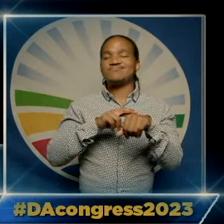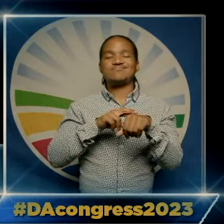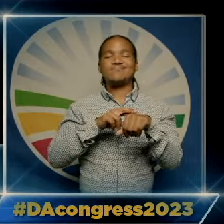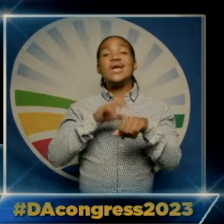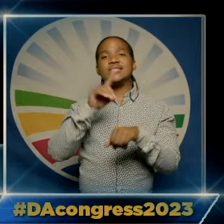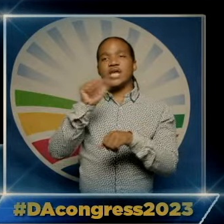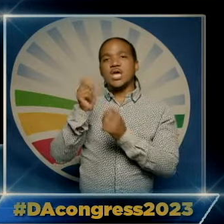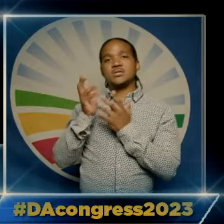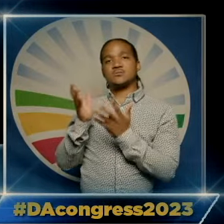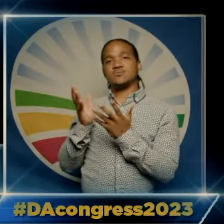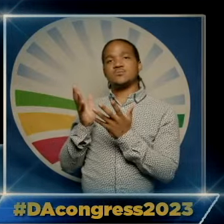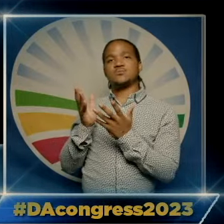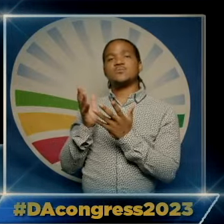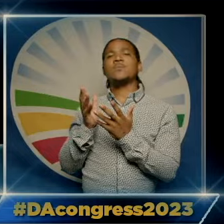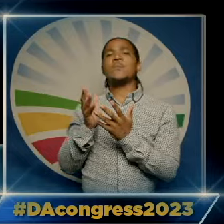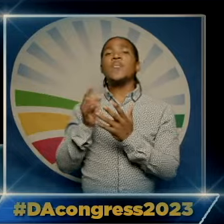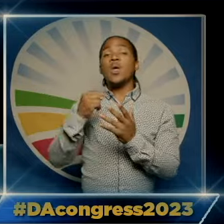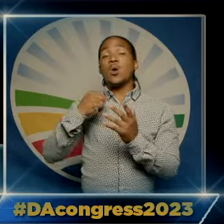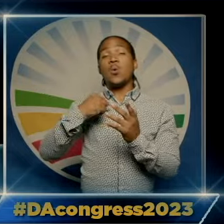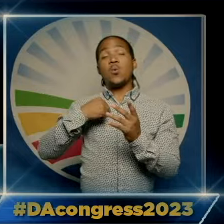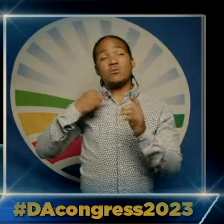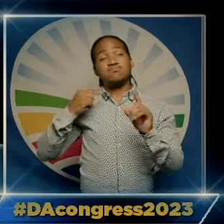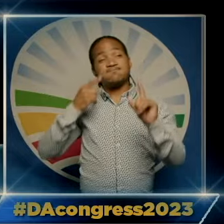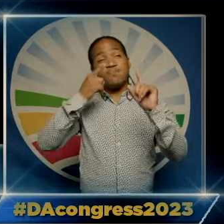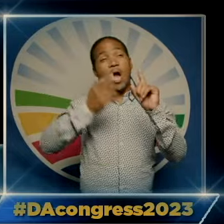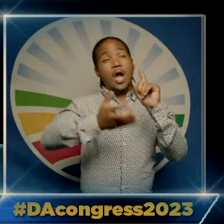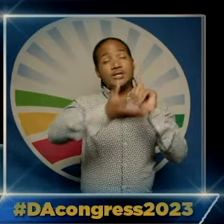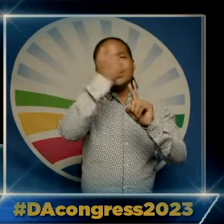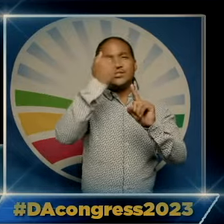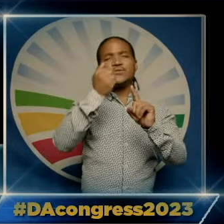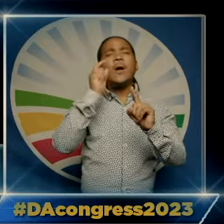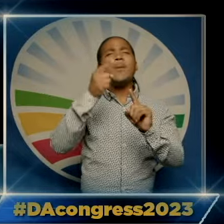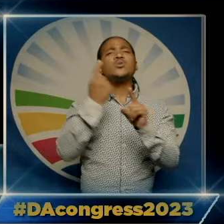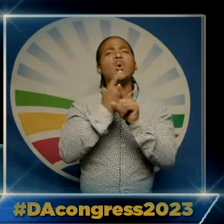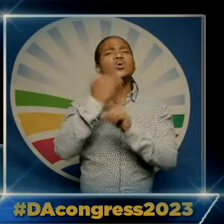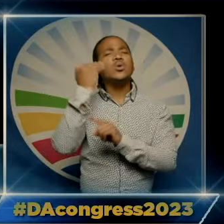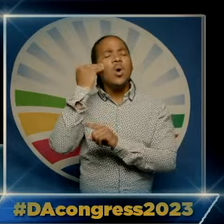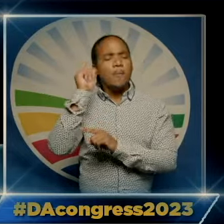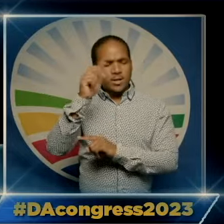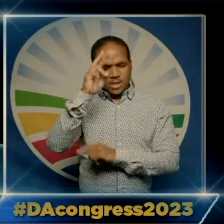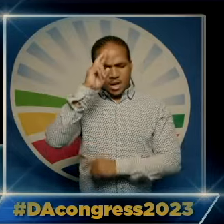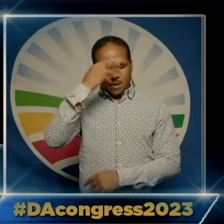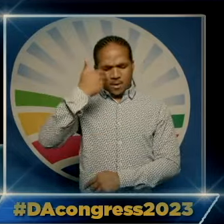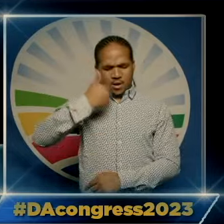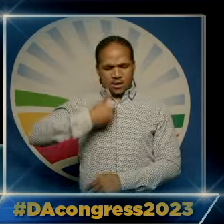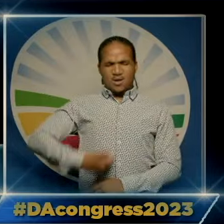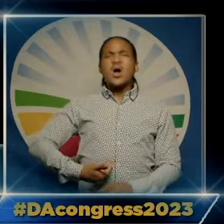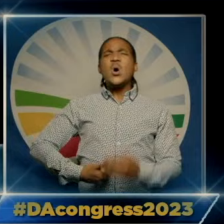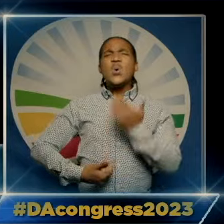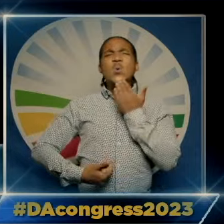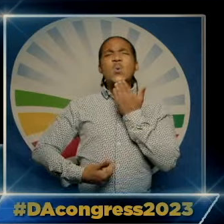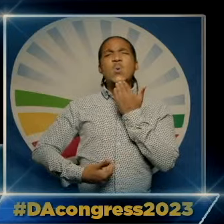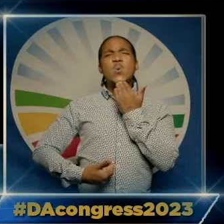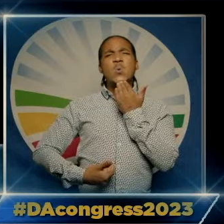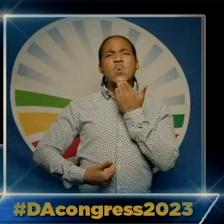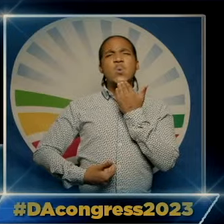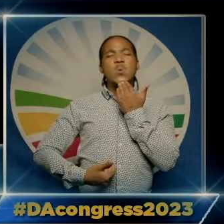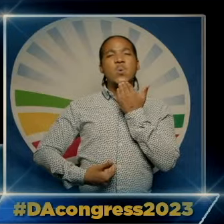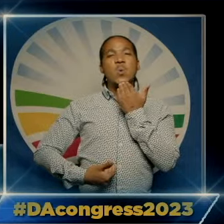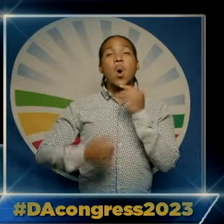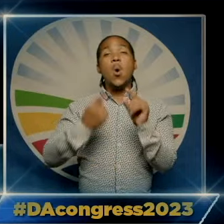Alliance. To achieve this, we must remind ourselves of who we are. Ningo Bani. We